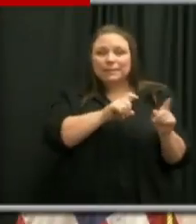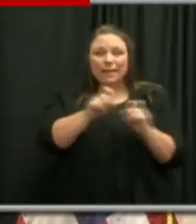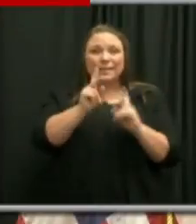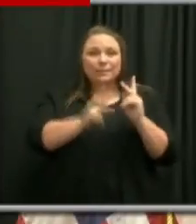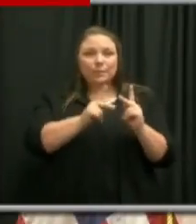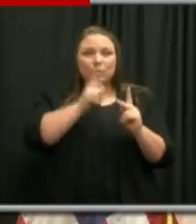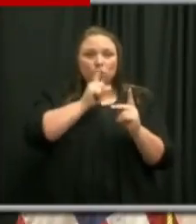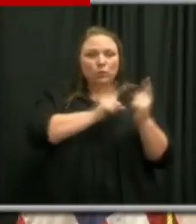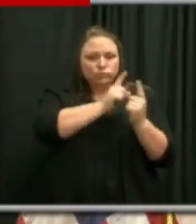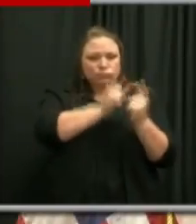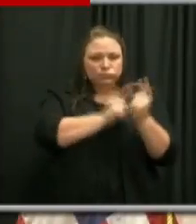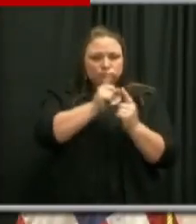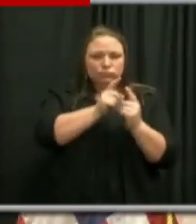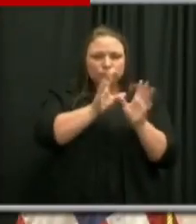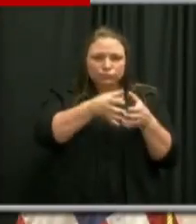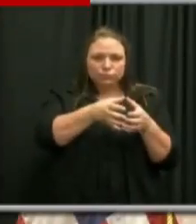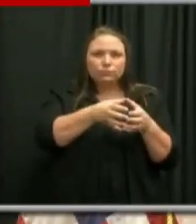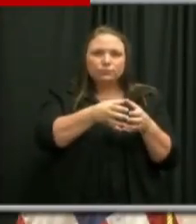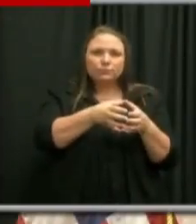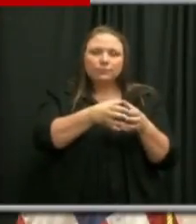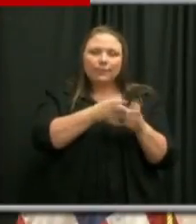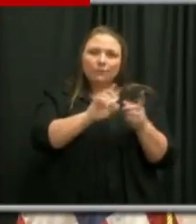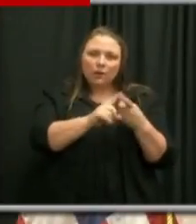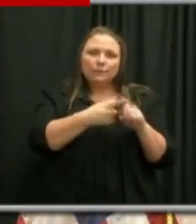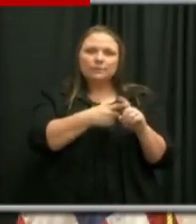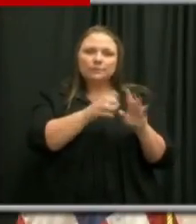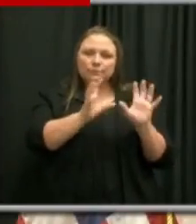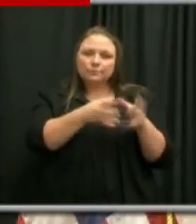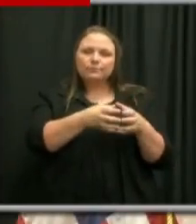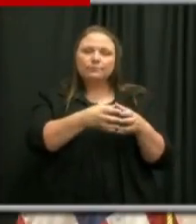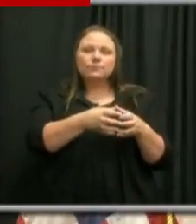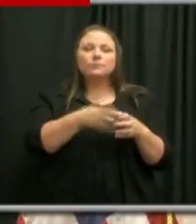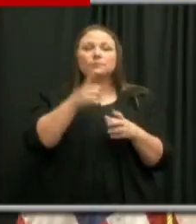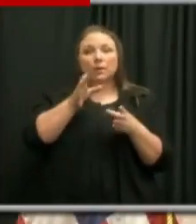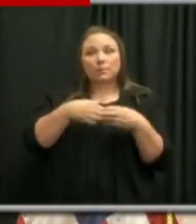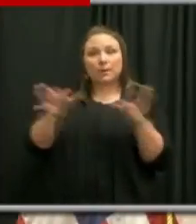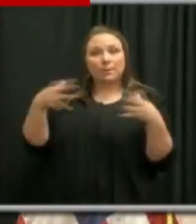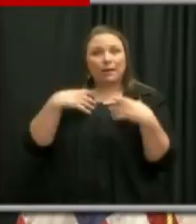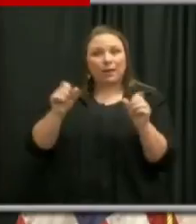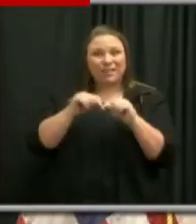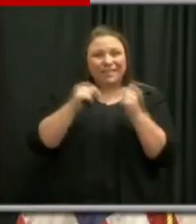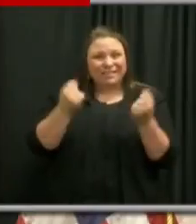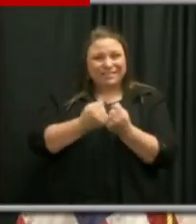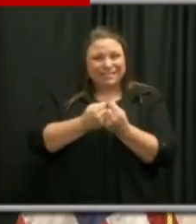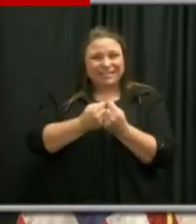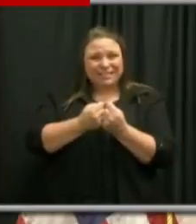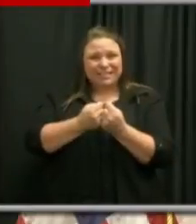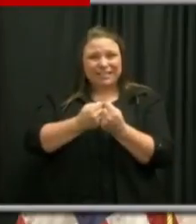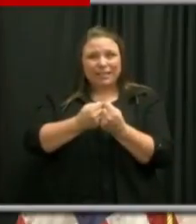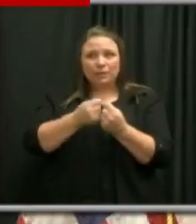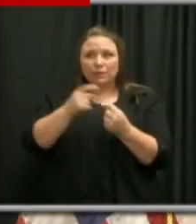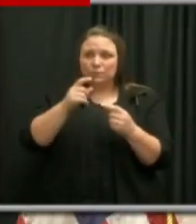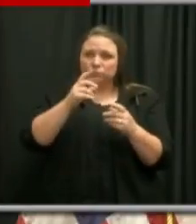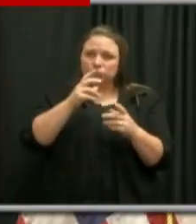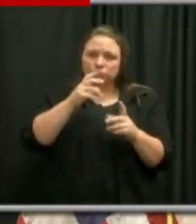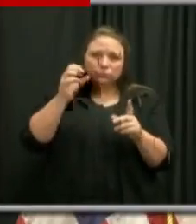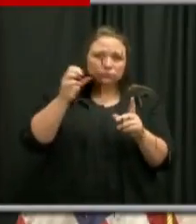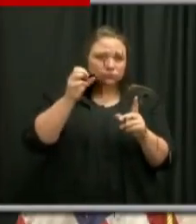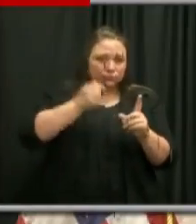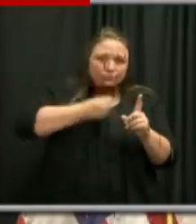within that person's immediate circle. Our public health team really, I hate the word used, attacked, but essentially attacked the